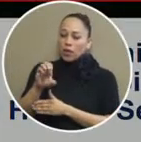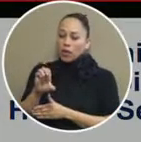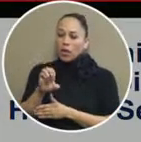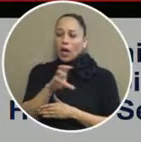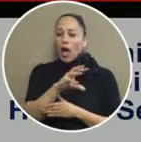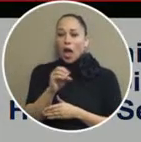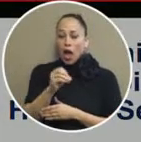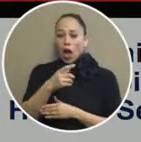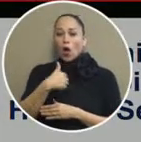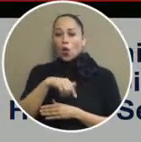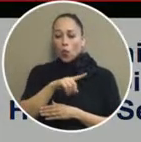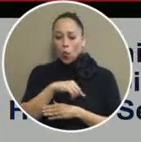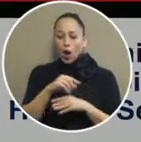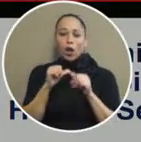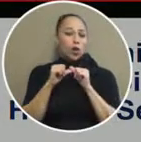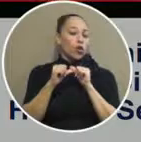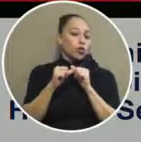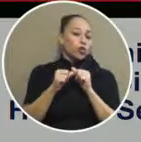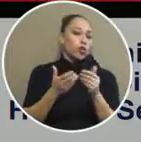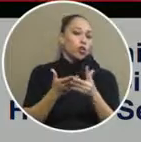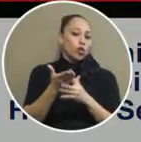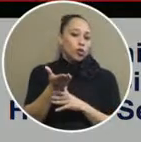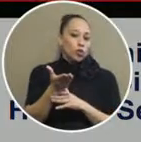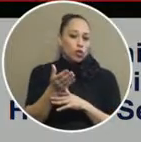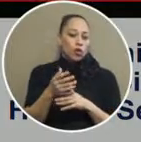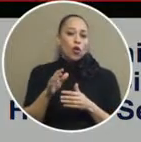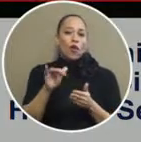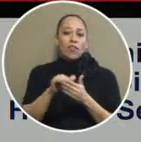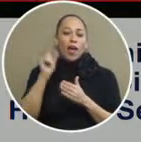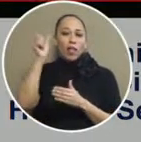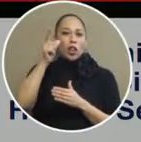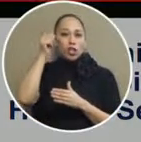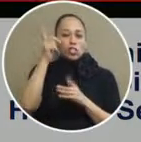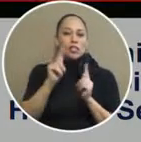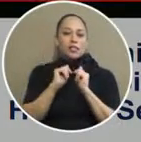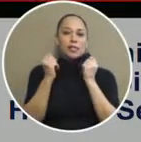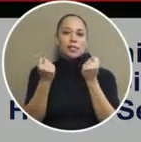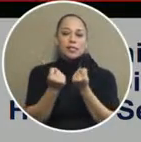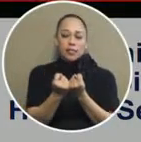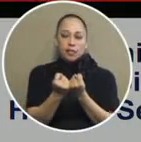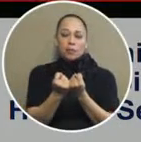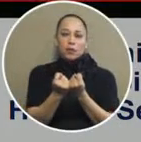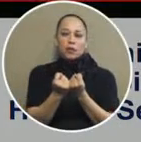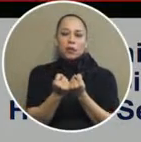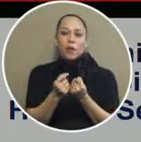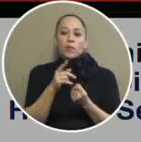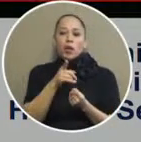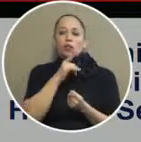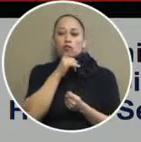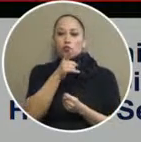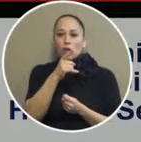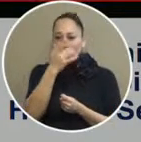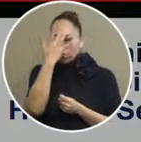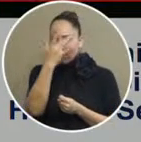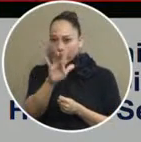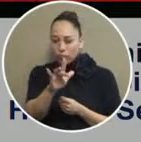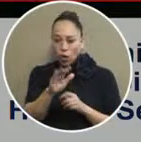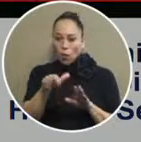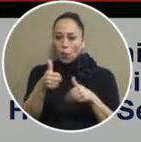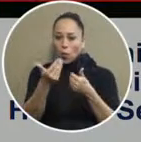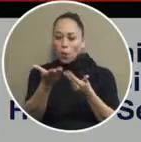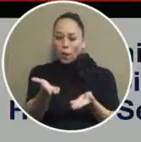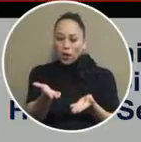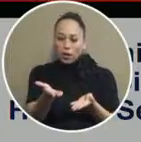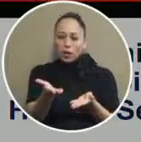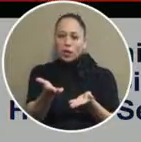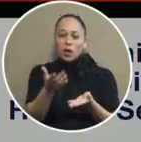and we then forwarded that through to the EOC logistics team, whom very diligently provided